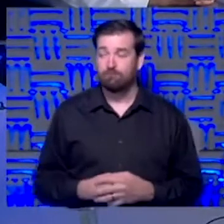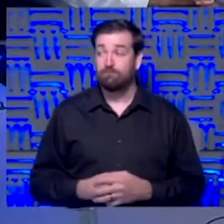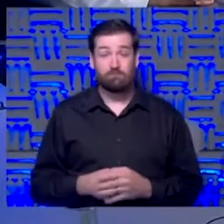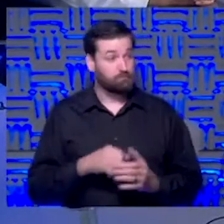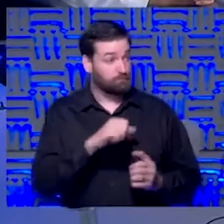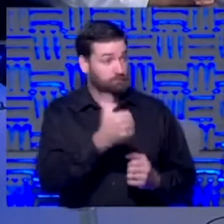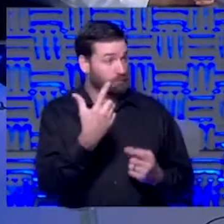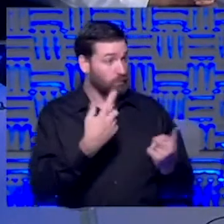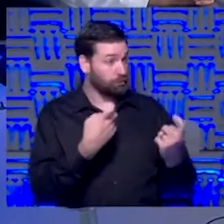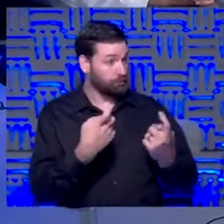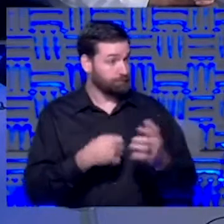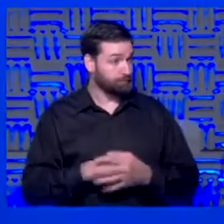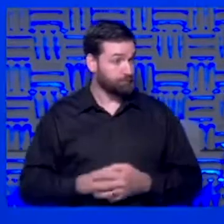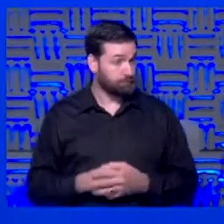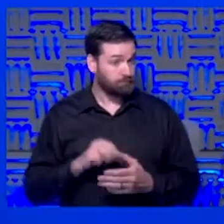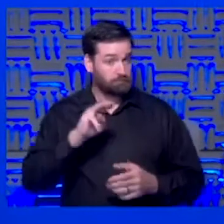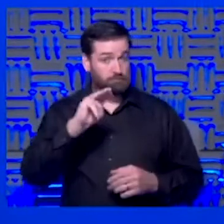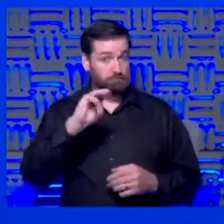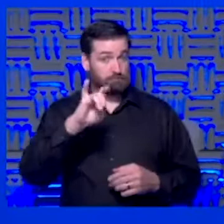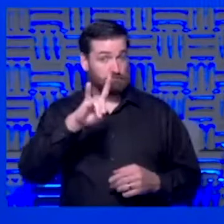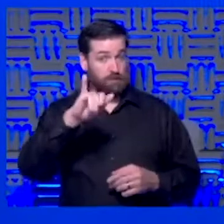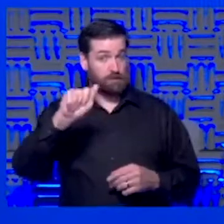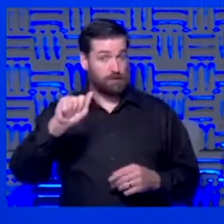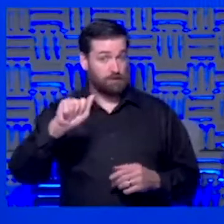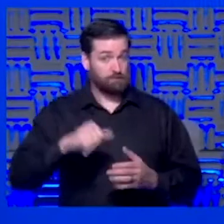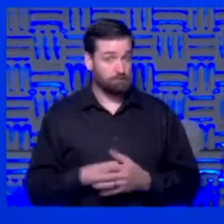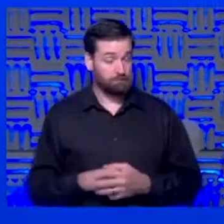another question? Media?